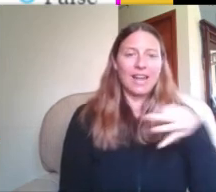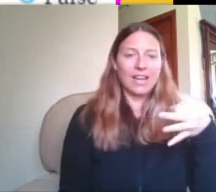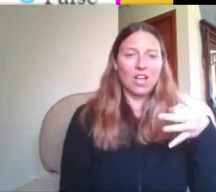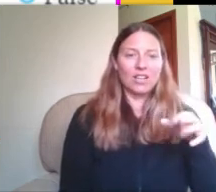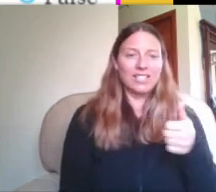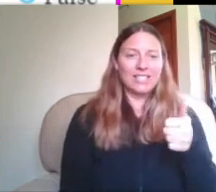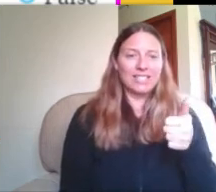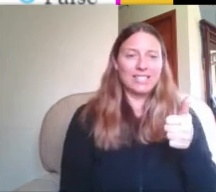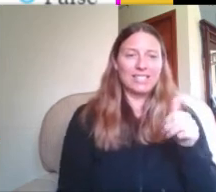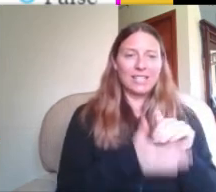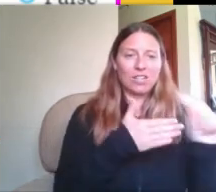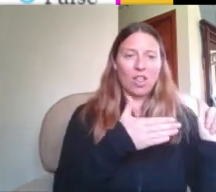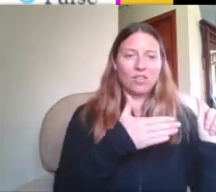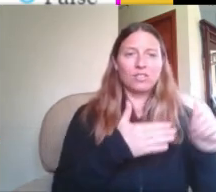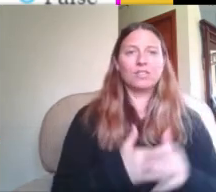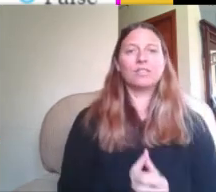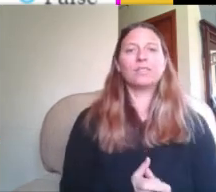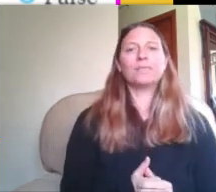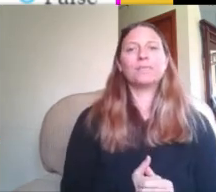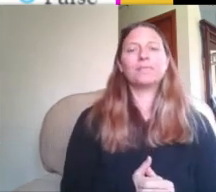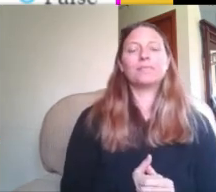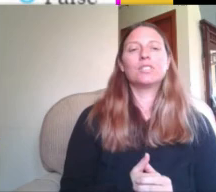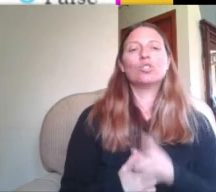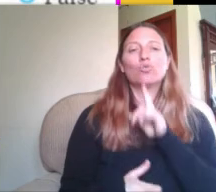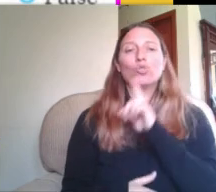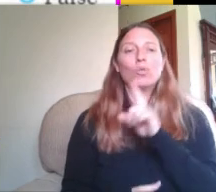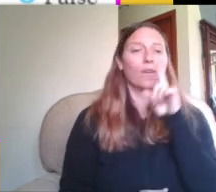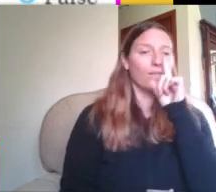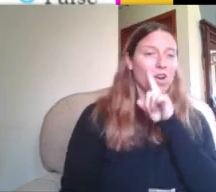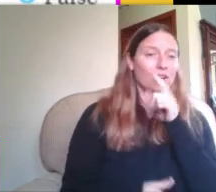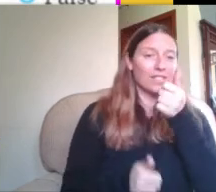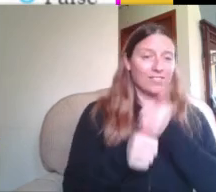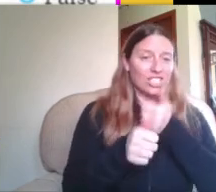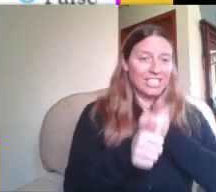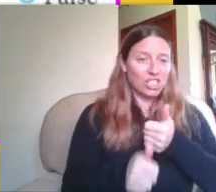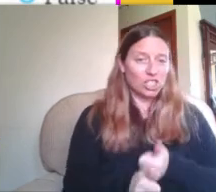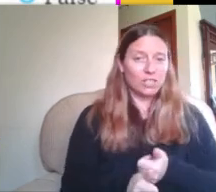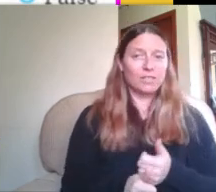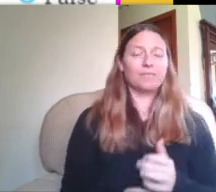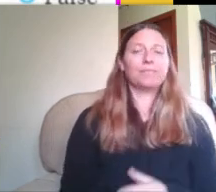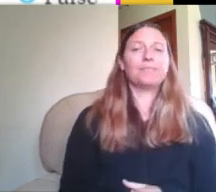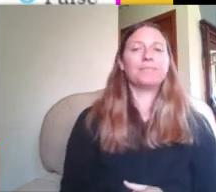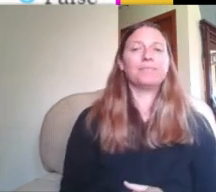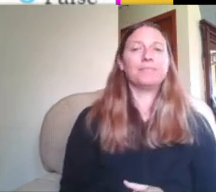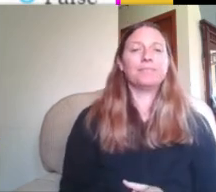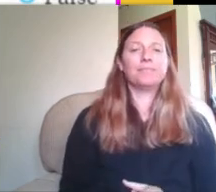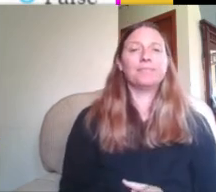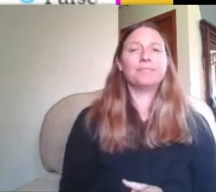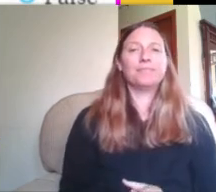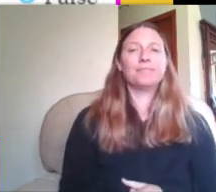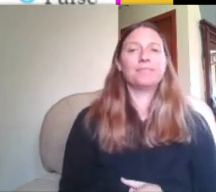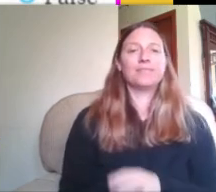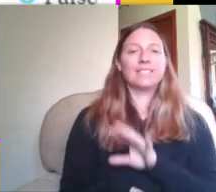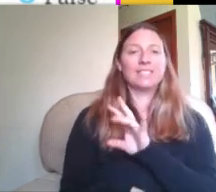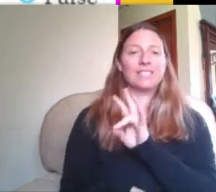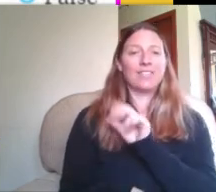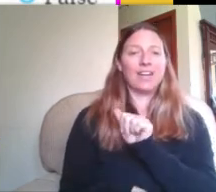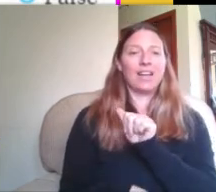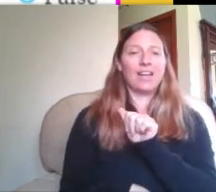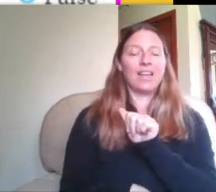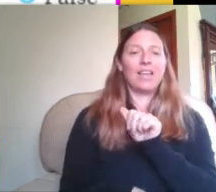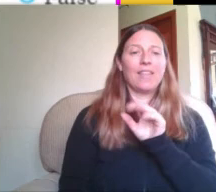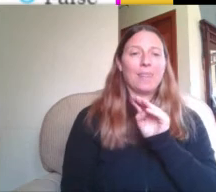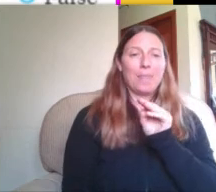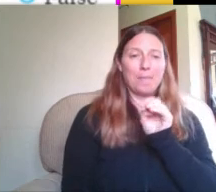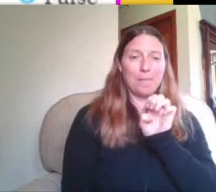$9, and $10. Select true or false for each statement. The mean of the cost